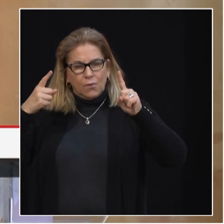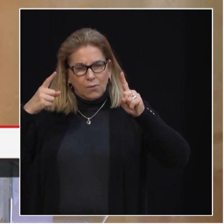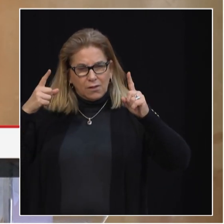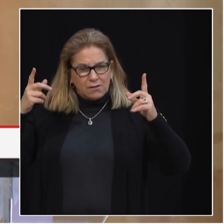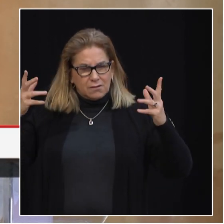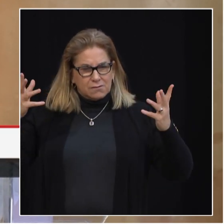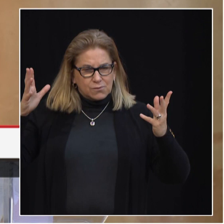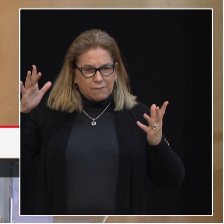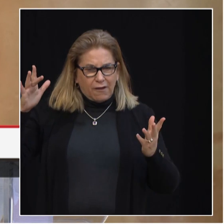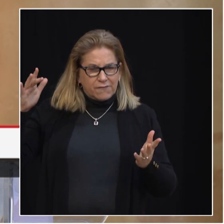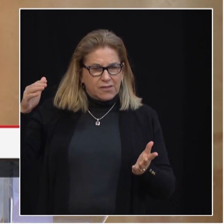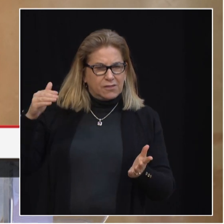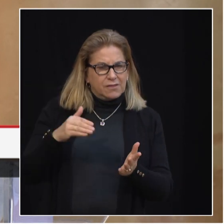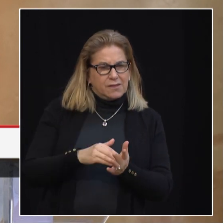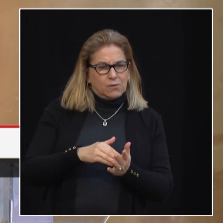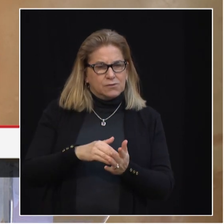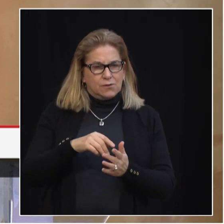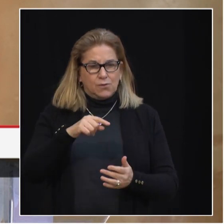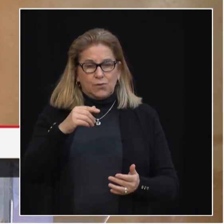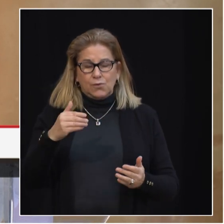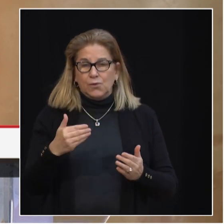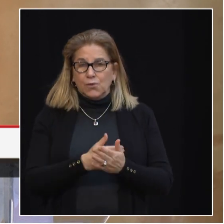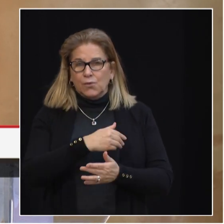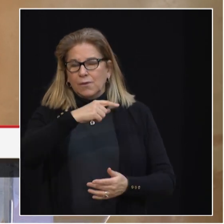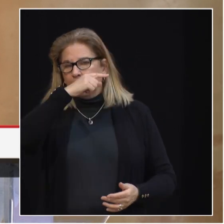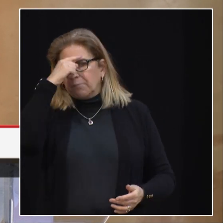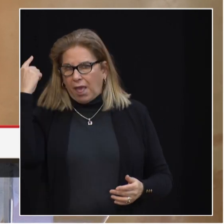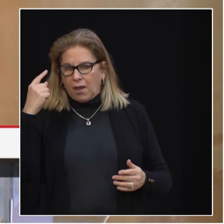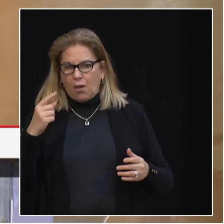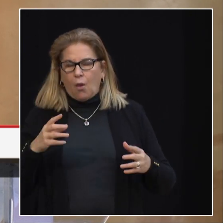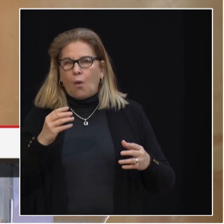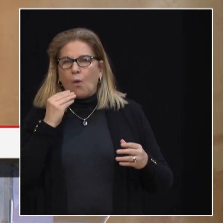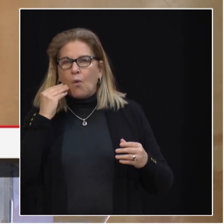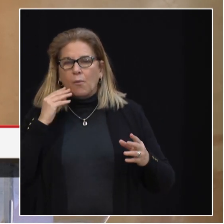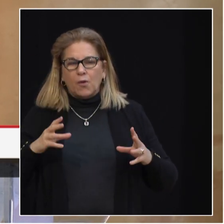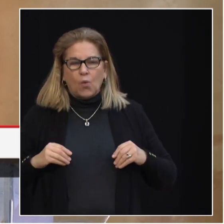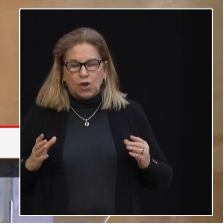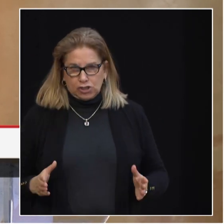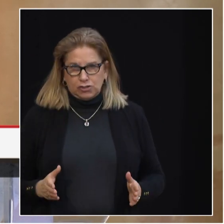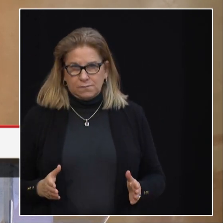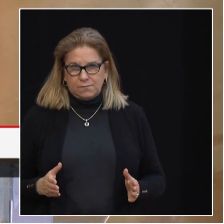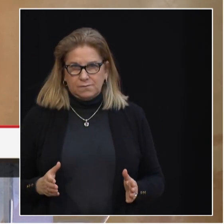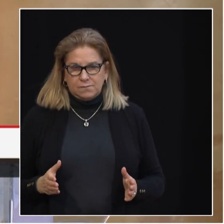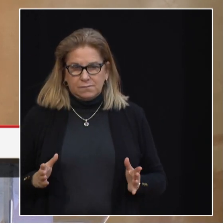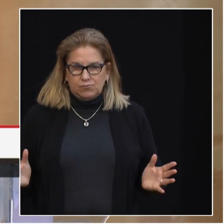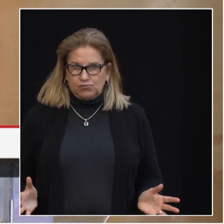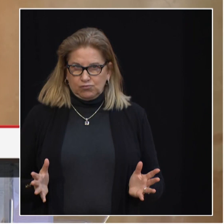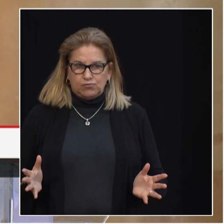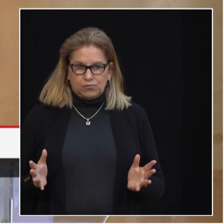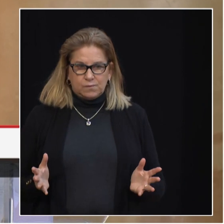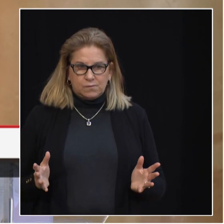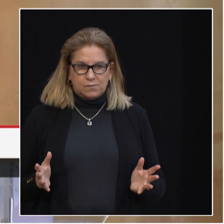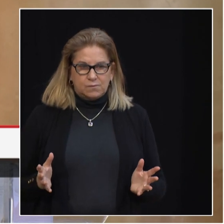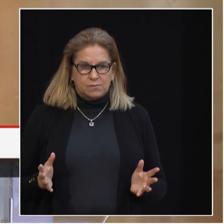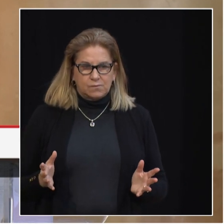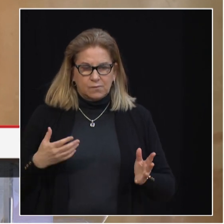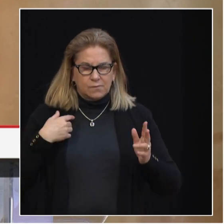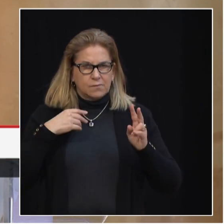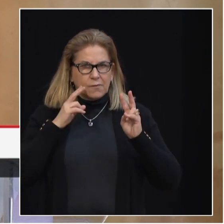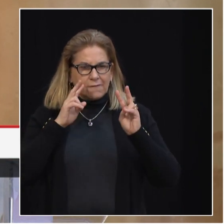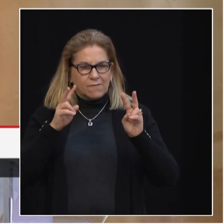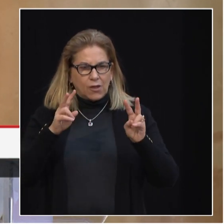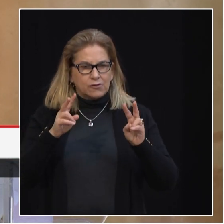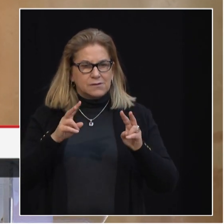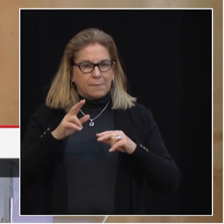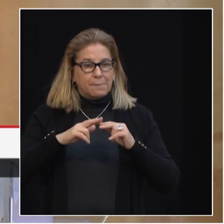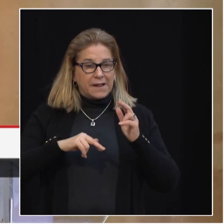that in mind, all of our opportunities today have a focus on home ownership and building equity and inclusion in our development